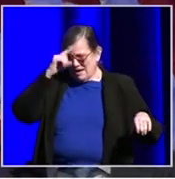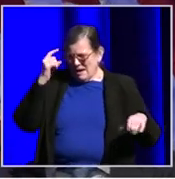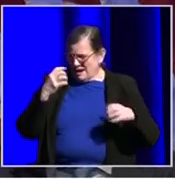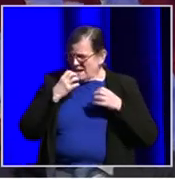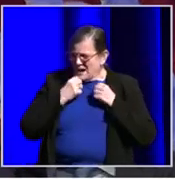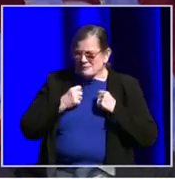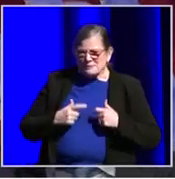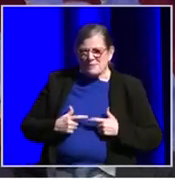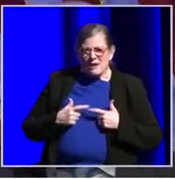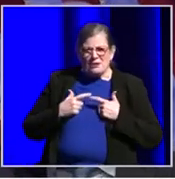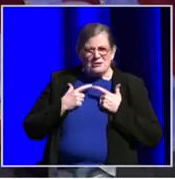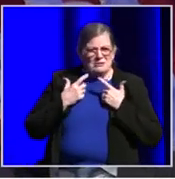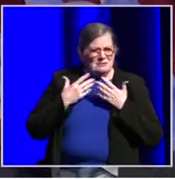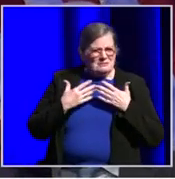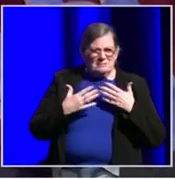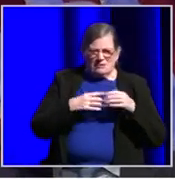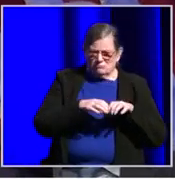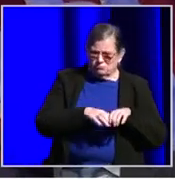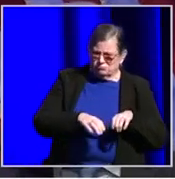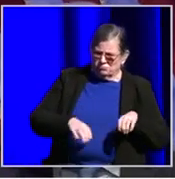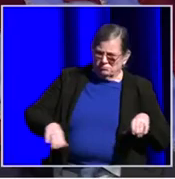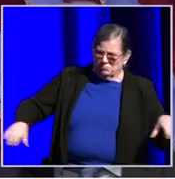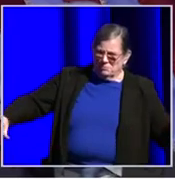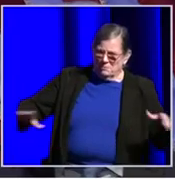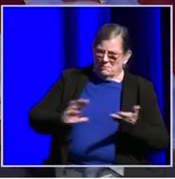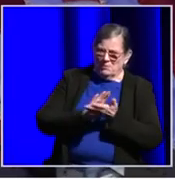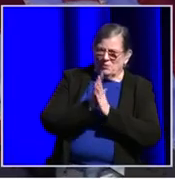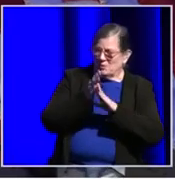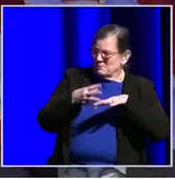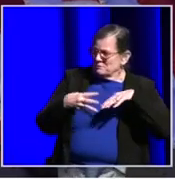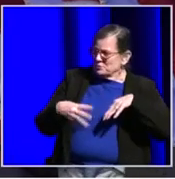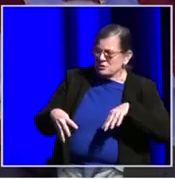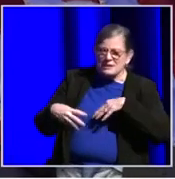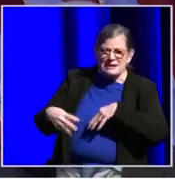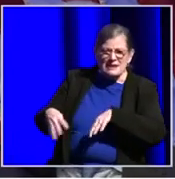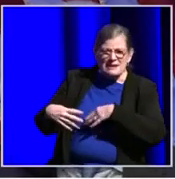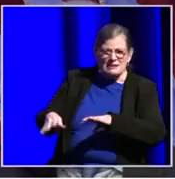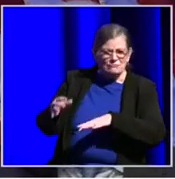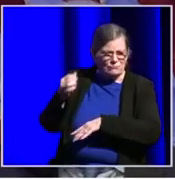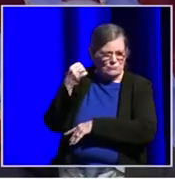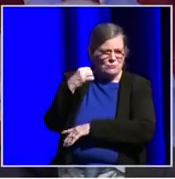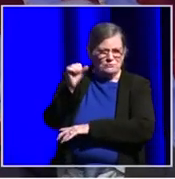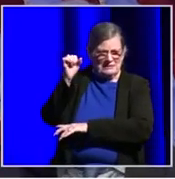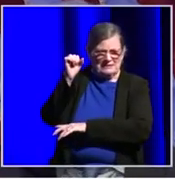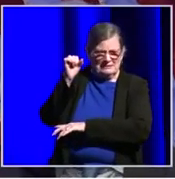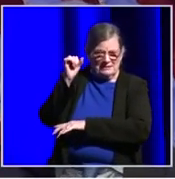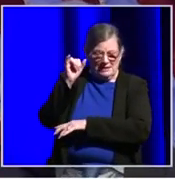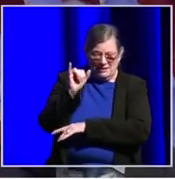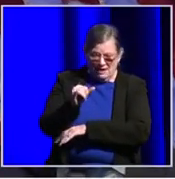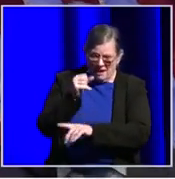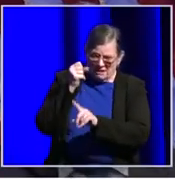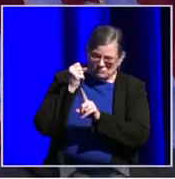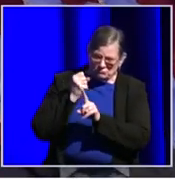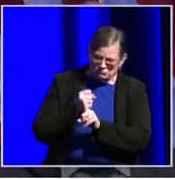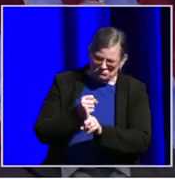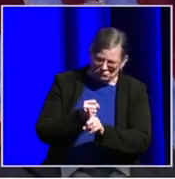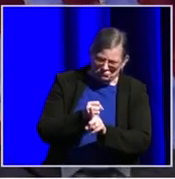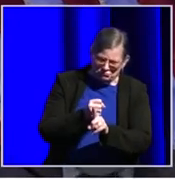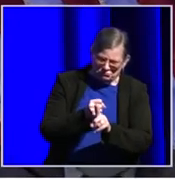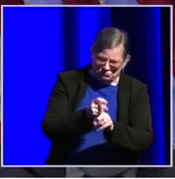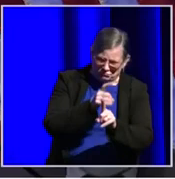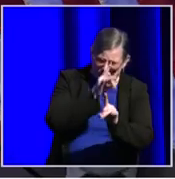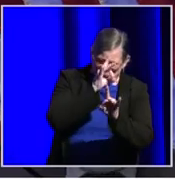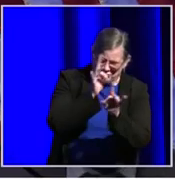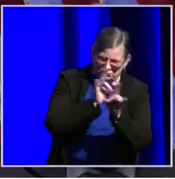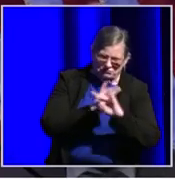shoulder in defense of our values, enduring one of the most dangerous attacks on American democracy. It